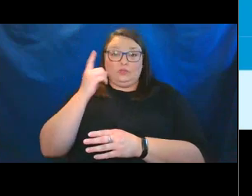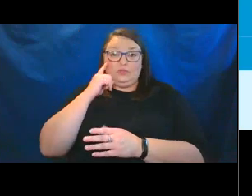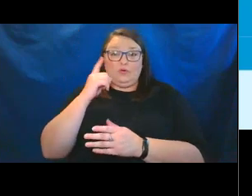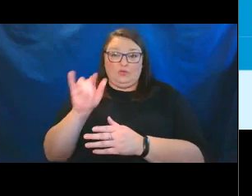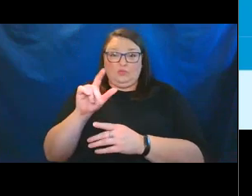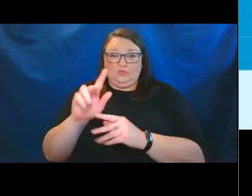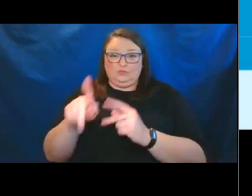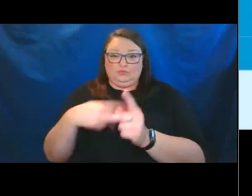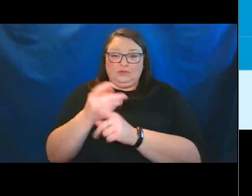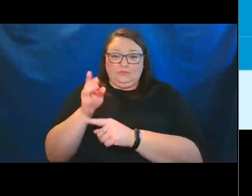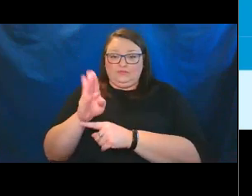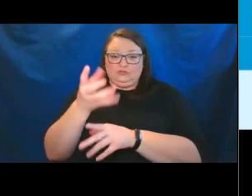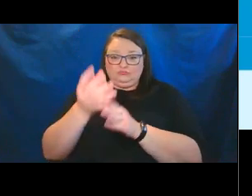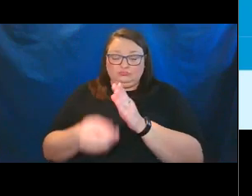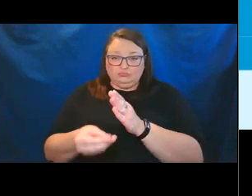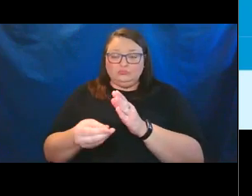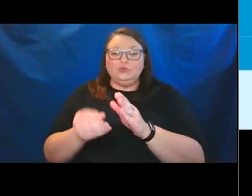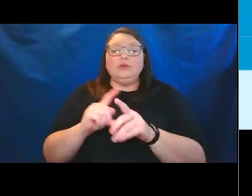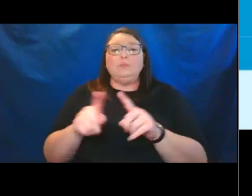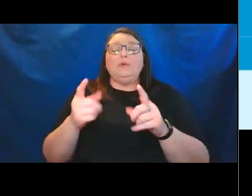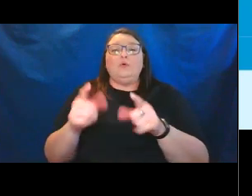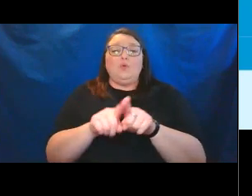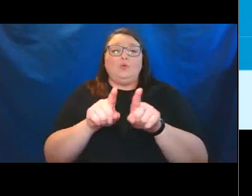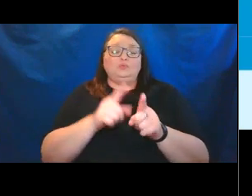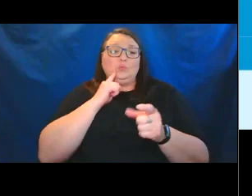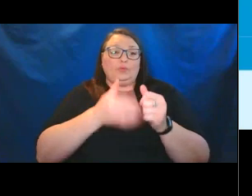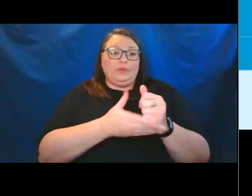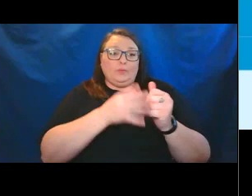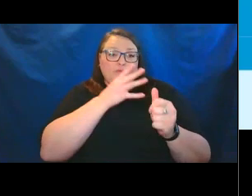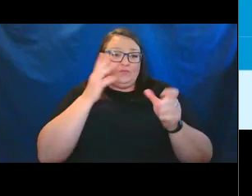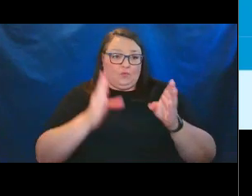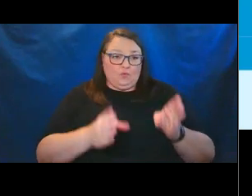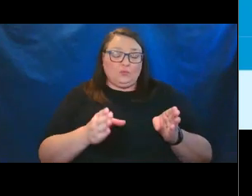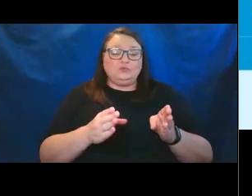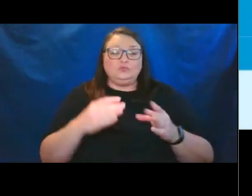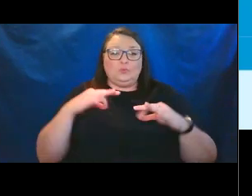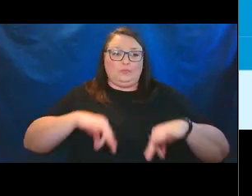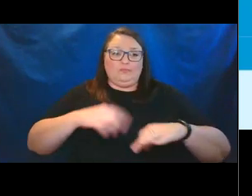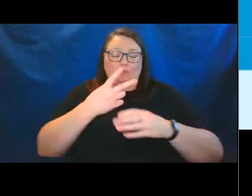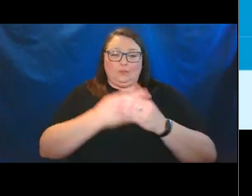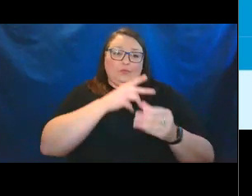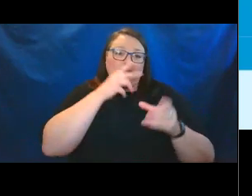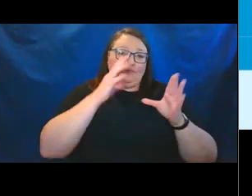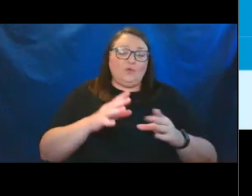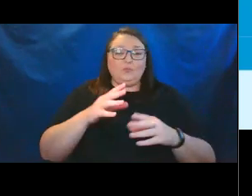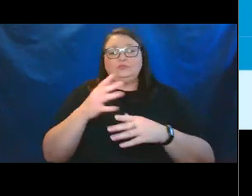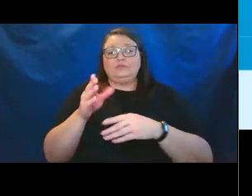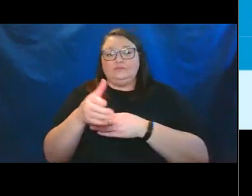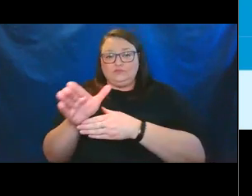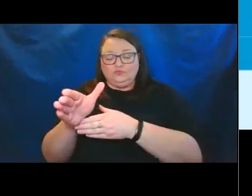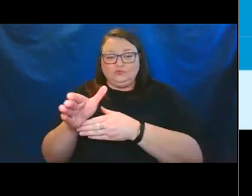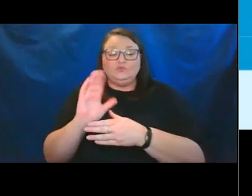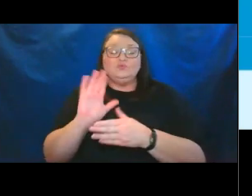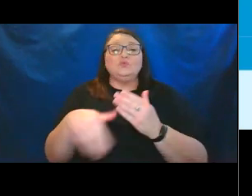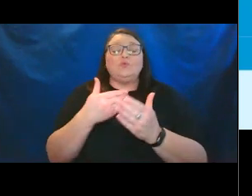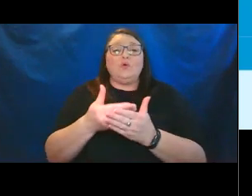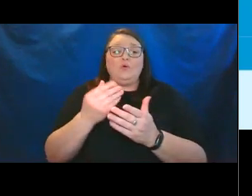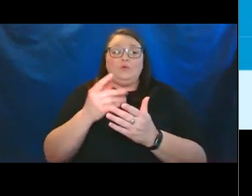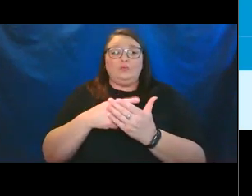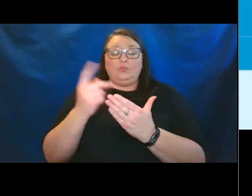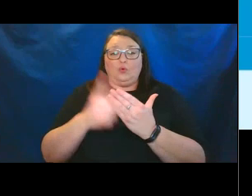a win-win for both farmers and fish. All of the projects NOAA has funded through BIL and IRA will deliver countless benefits